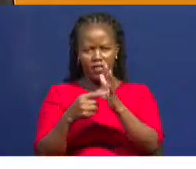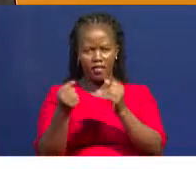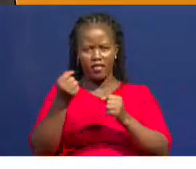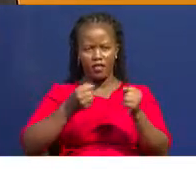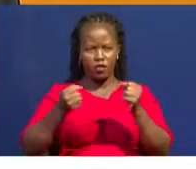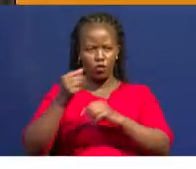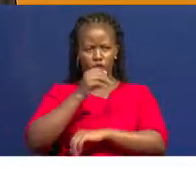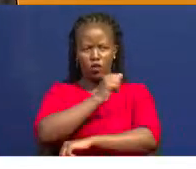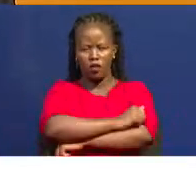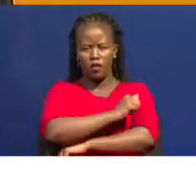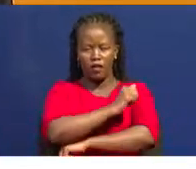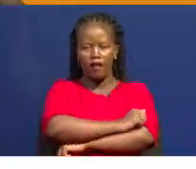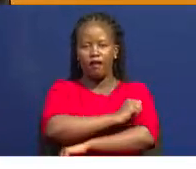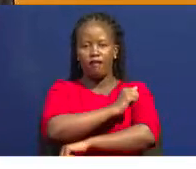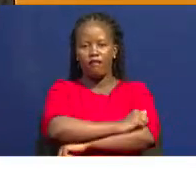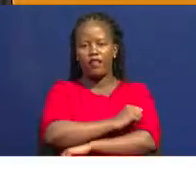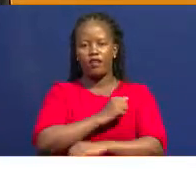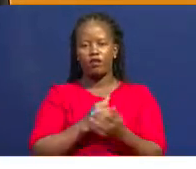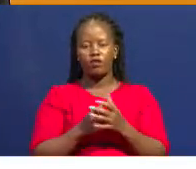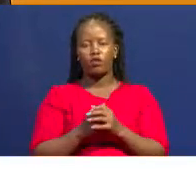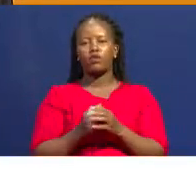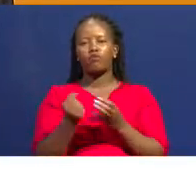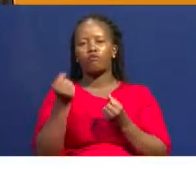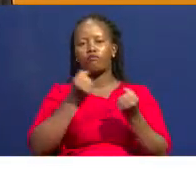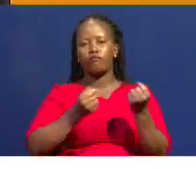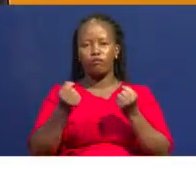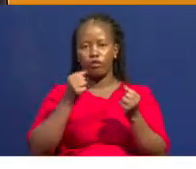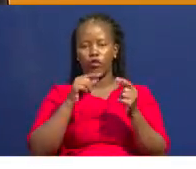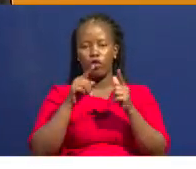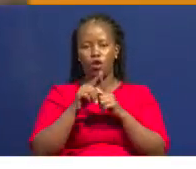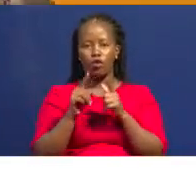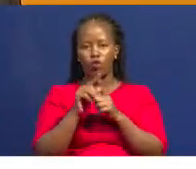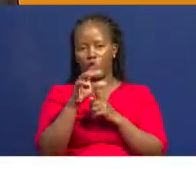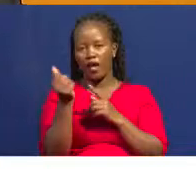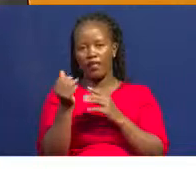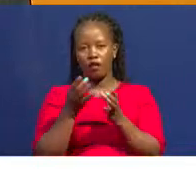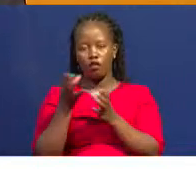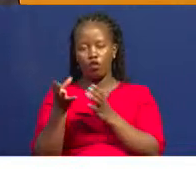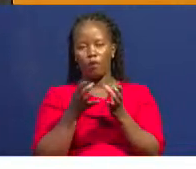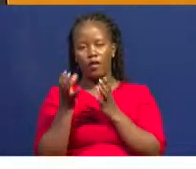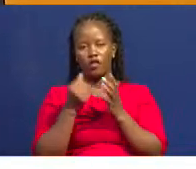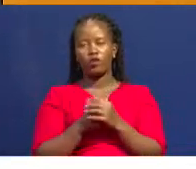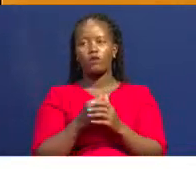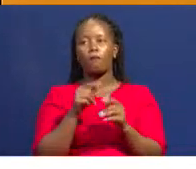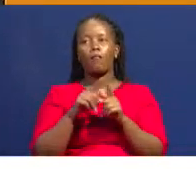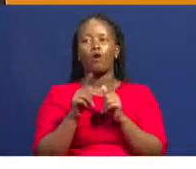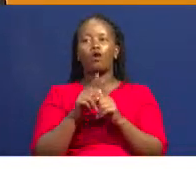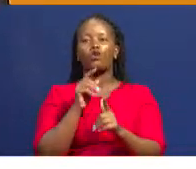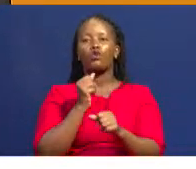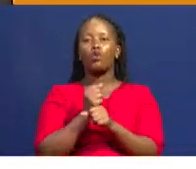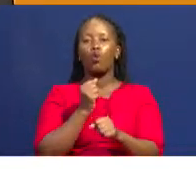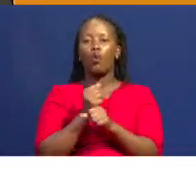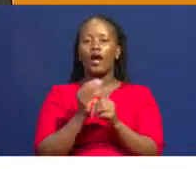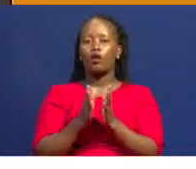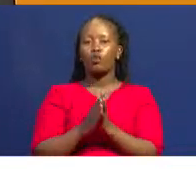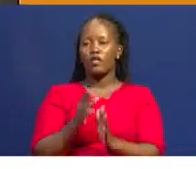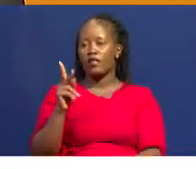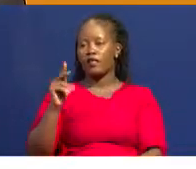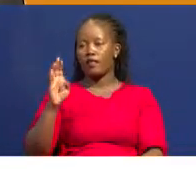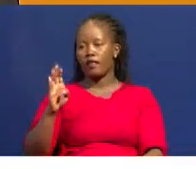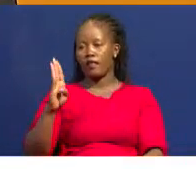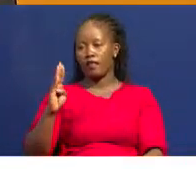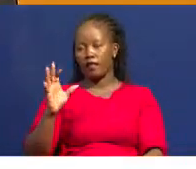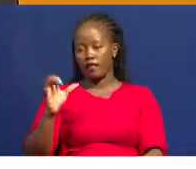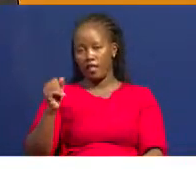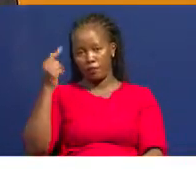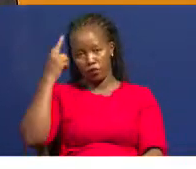video telematics on school vehicles and commercial vehicles. We work with KEBS because KEBS develop standards. We work